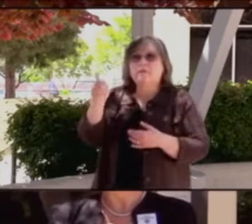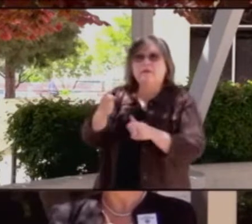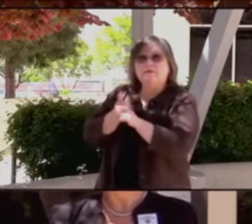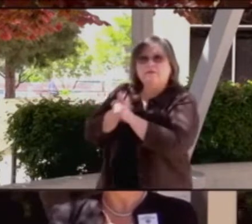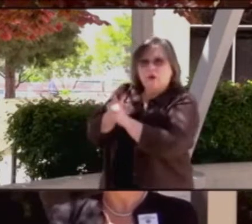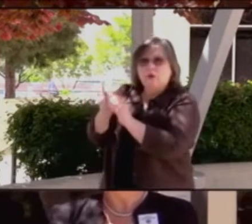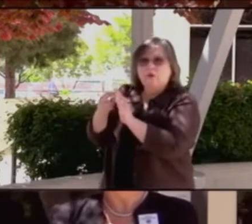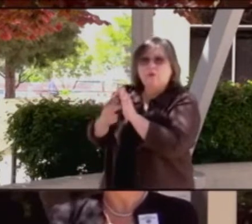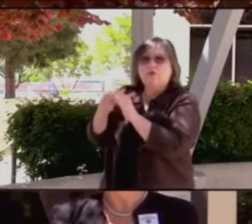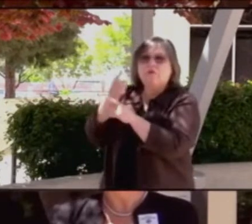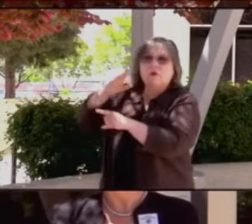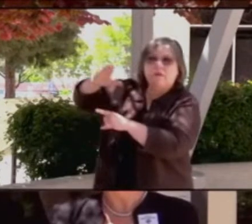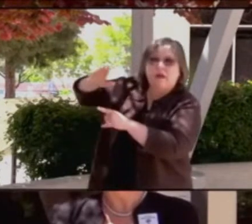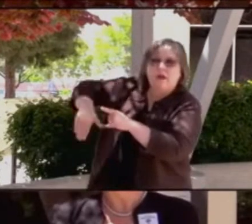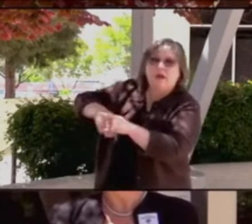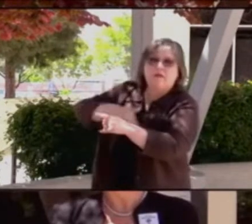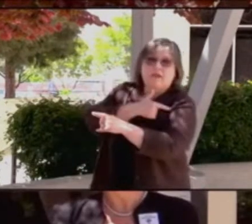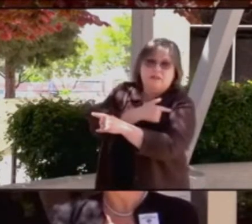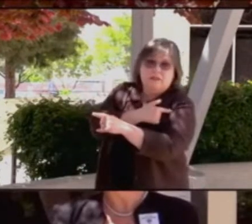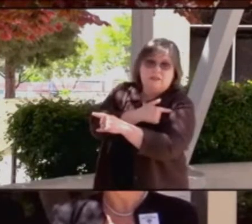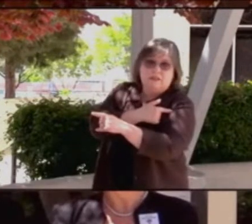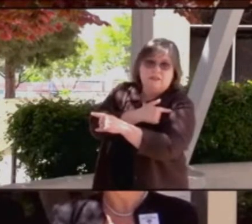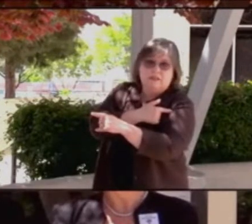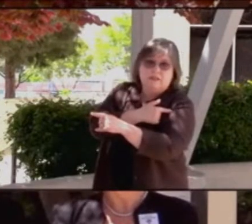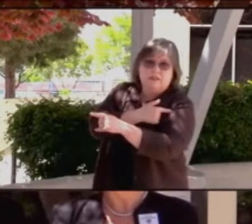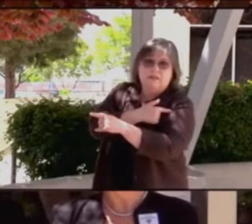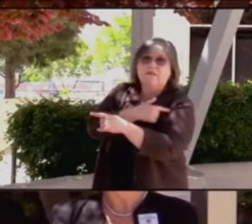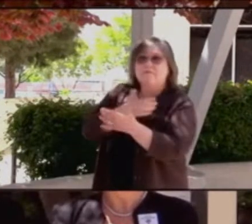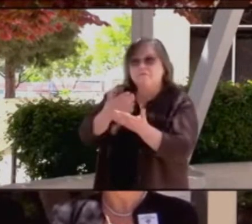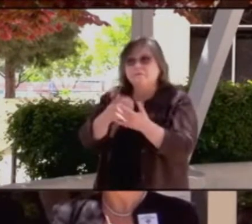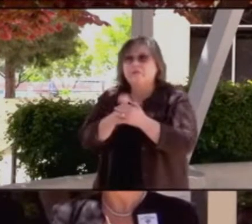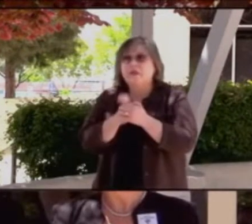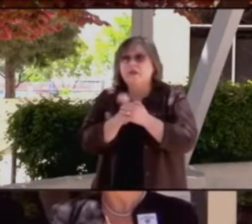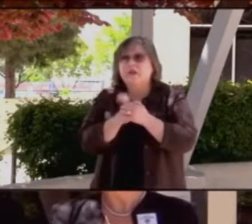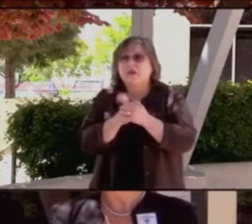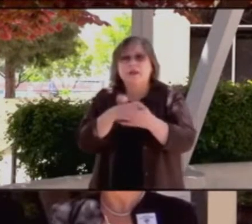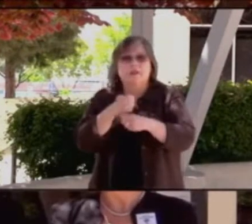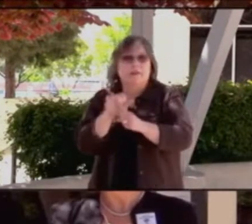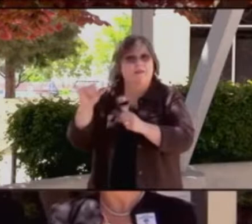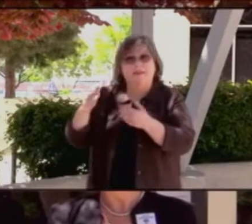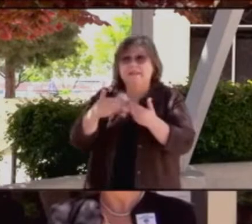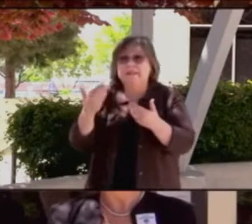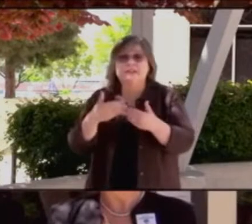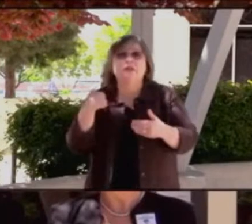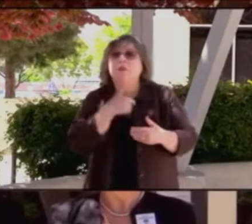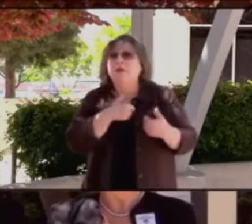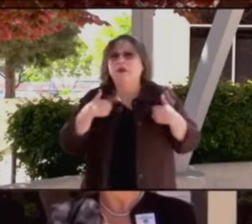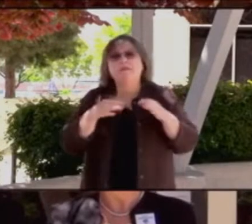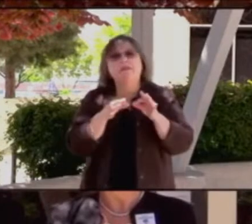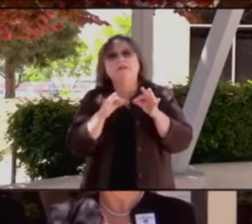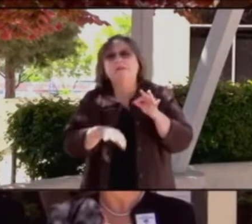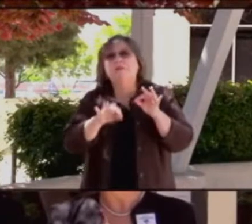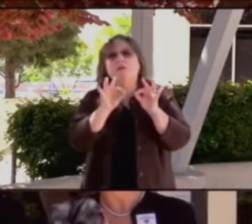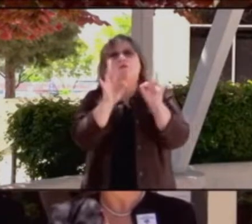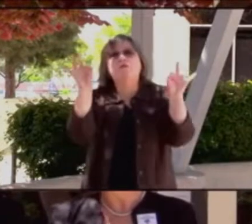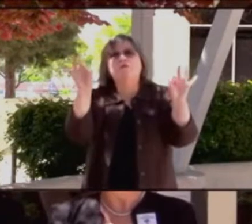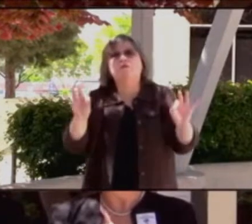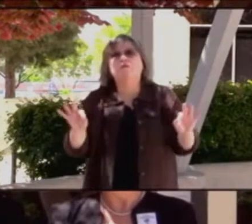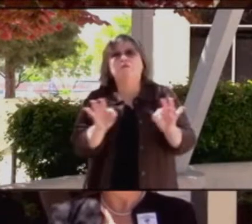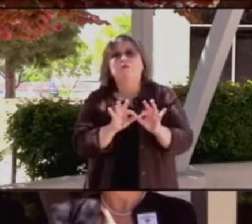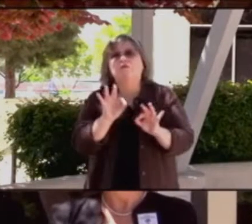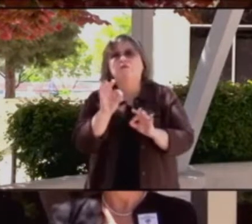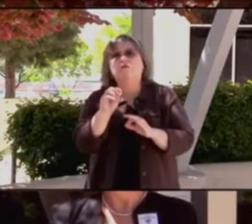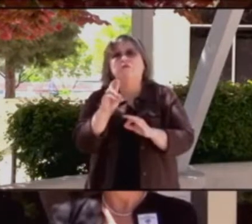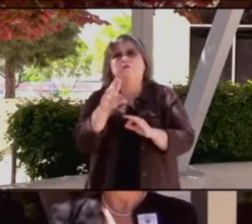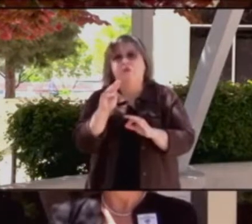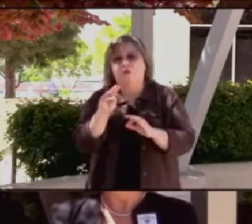rules for those who are unvaccinated. To make this easy, we've created a simple form that businesses can use to obtain